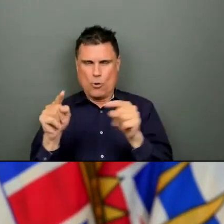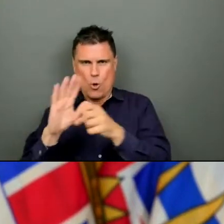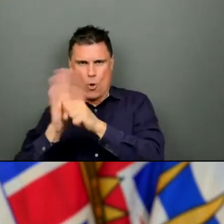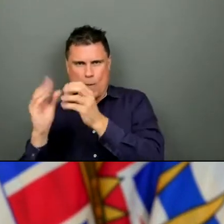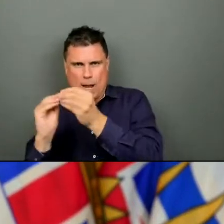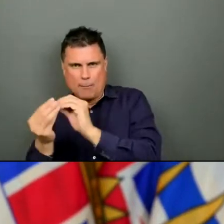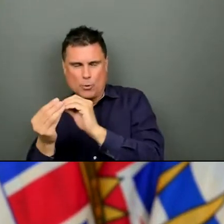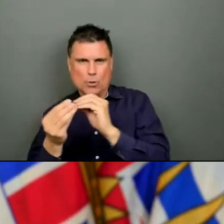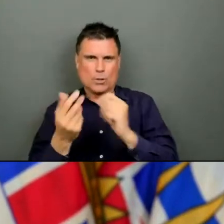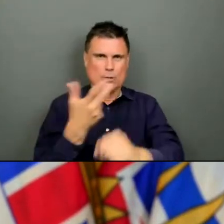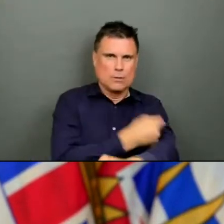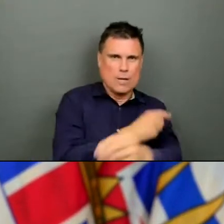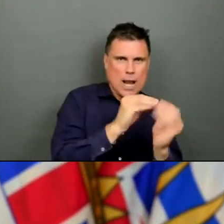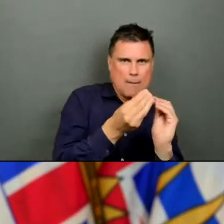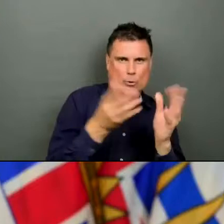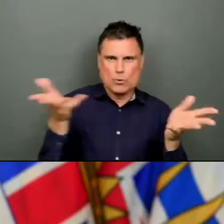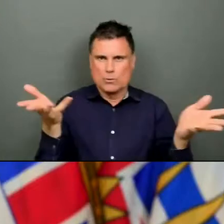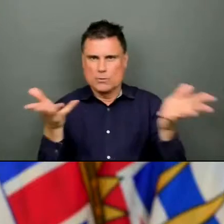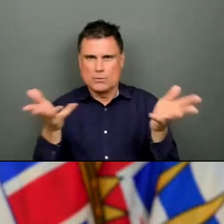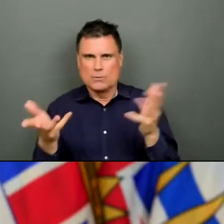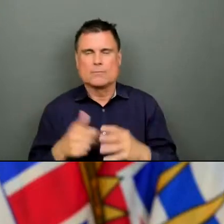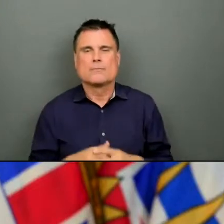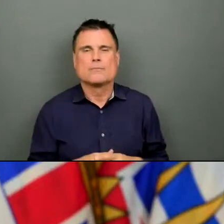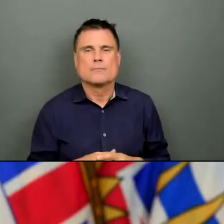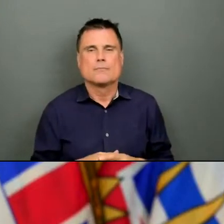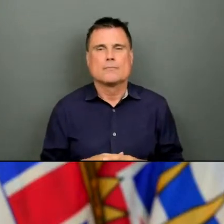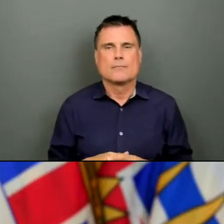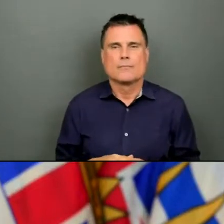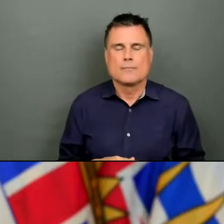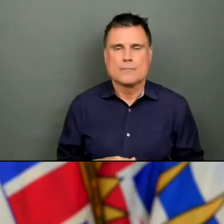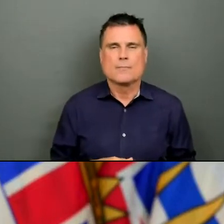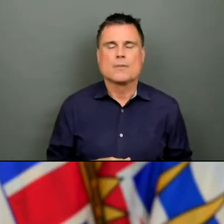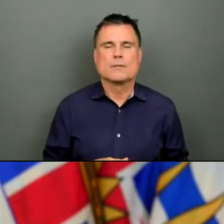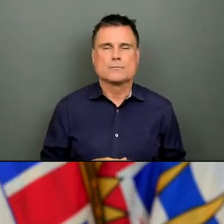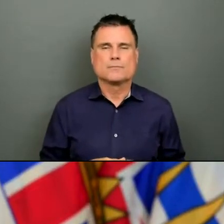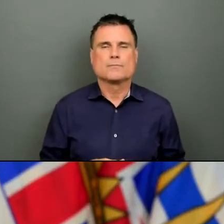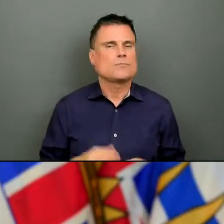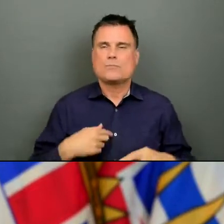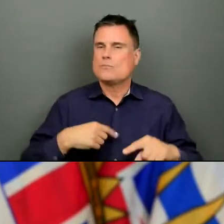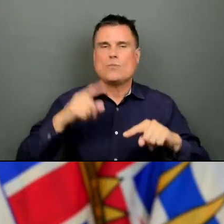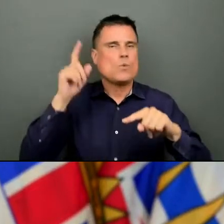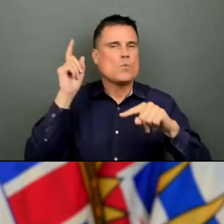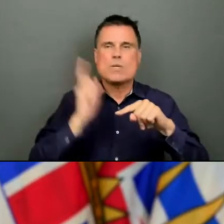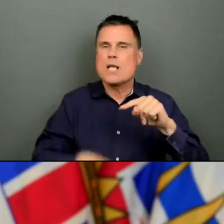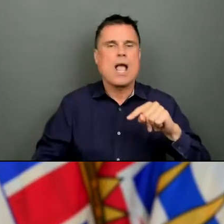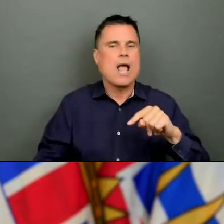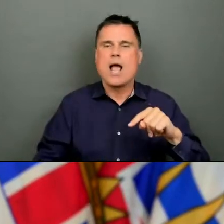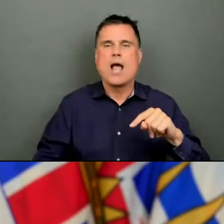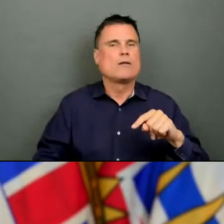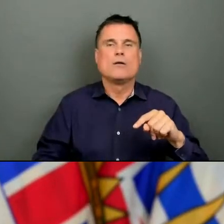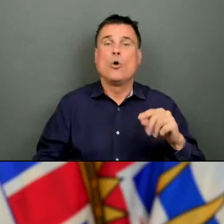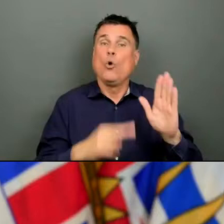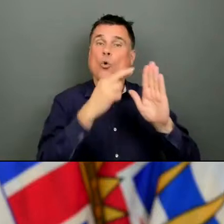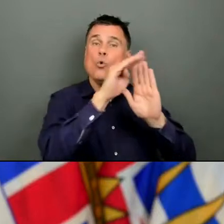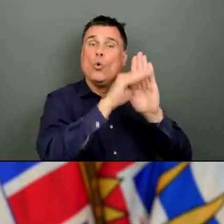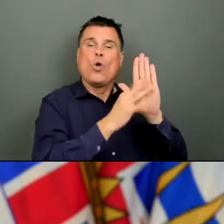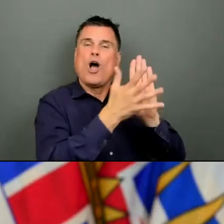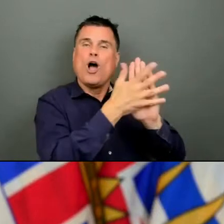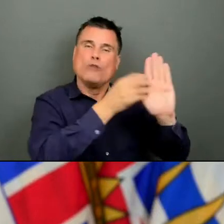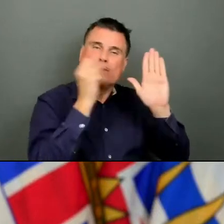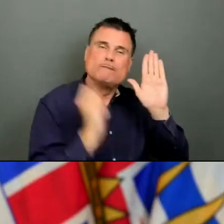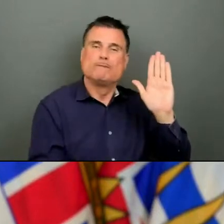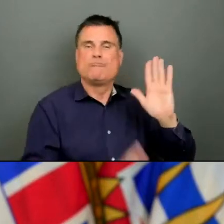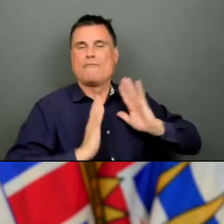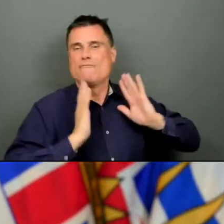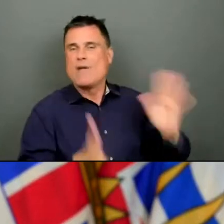fully take away all of the things that we've been doing to prevent transmission. But we're getting towards that. And part of it is because we have safe